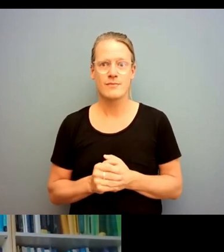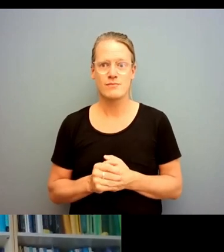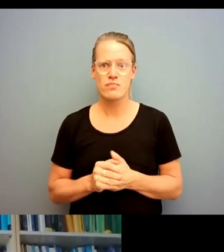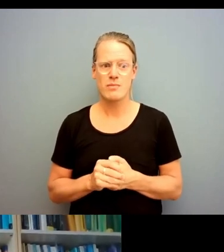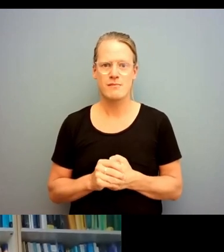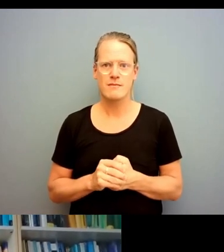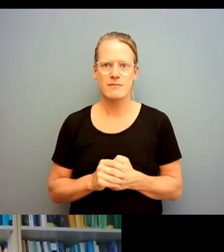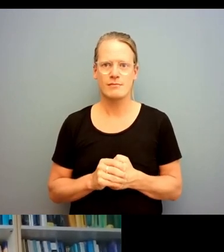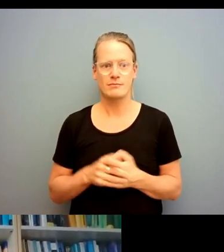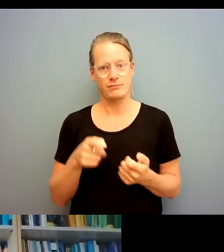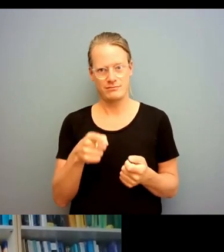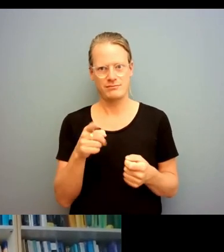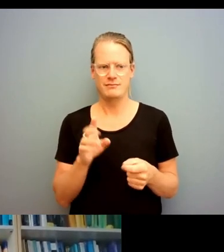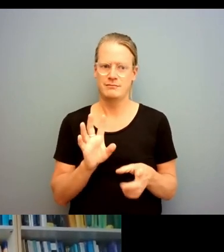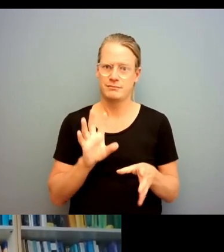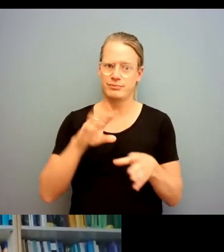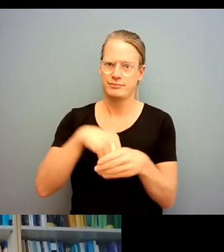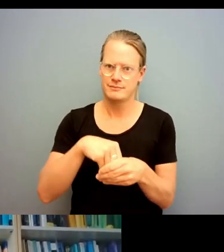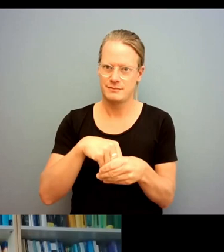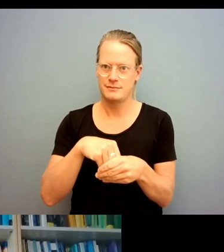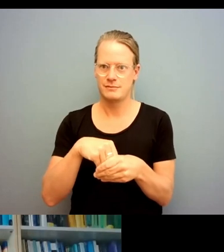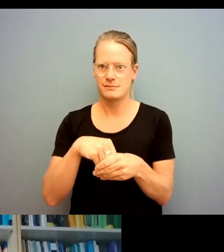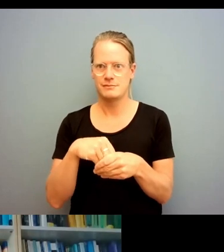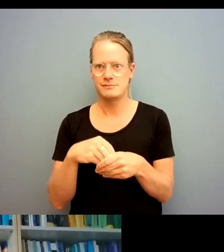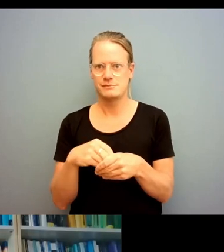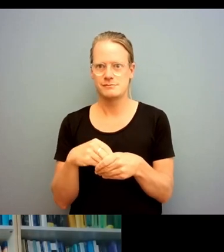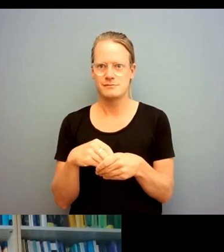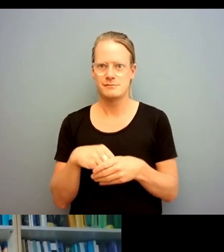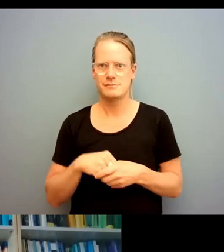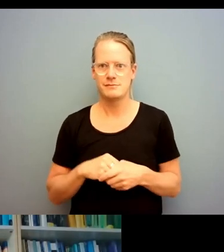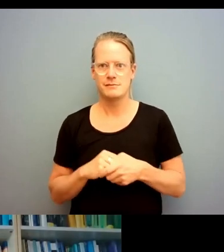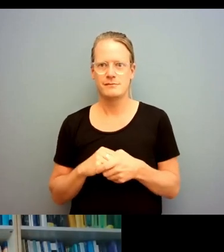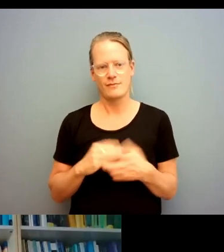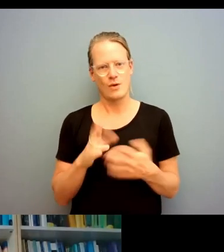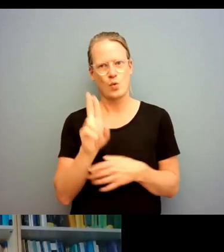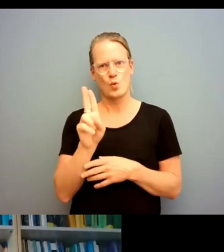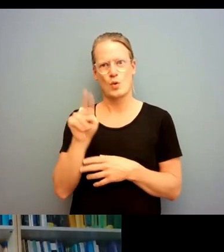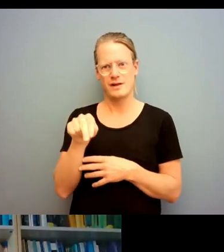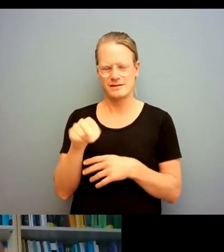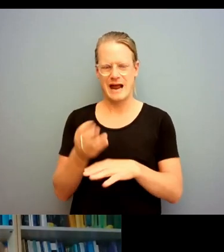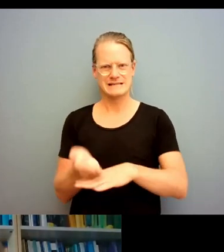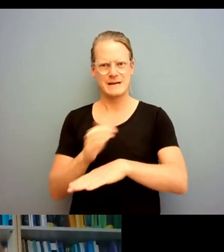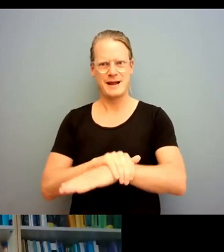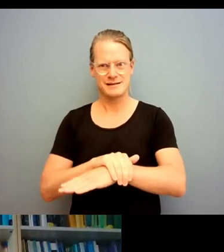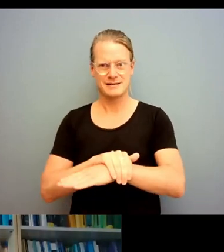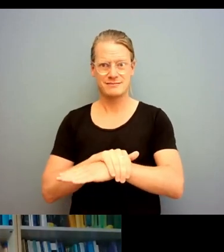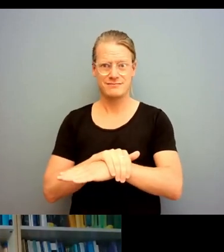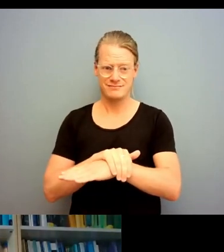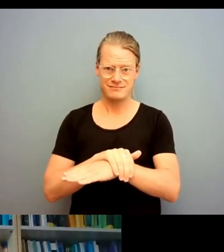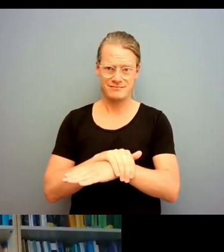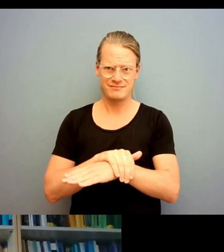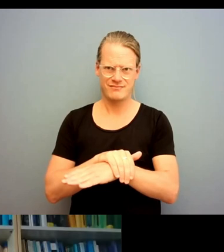Arctic Cooperation and the United Nations Expert Mechanism on the Rights of Persons